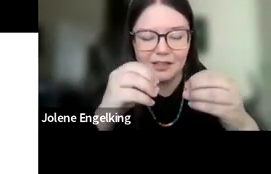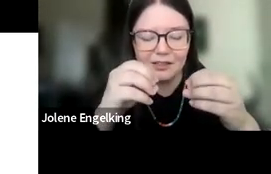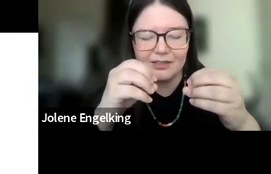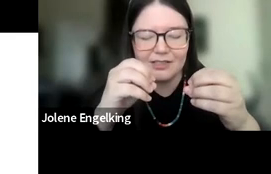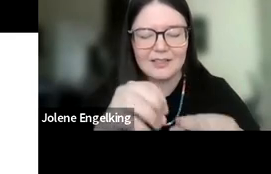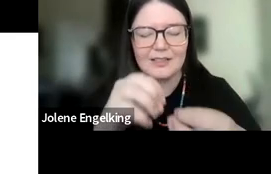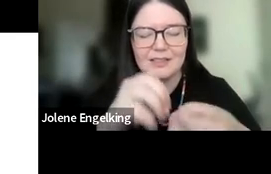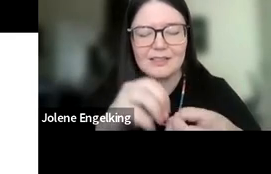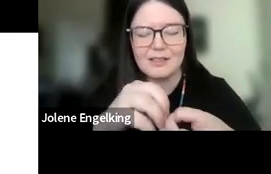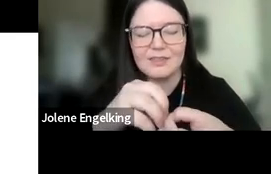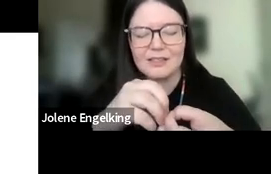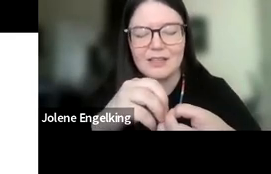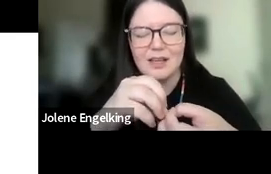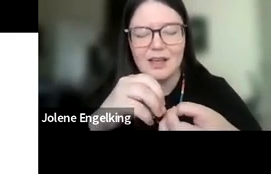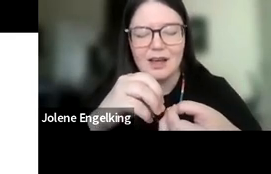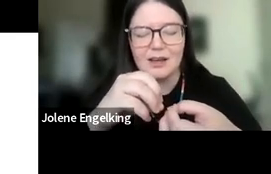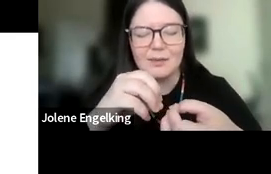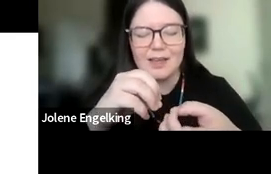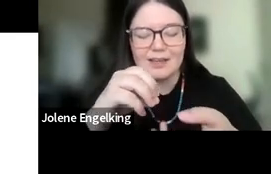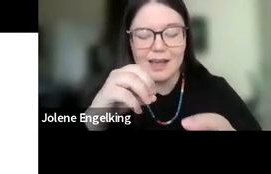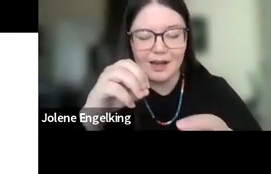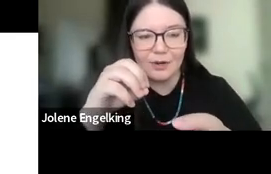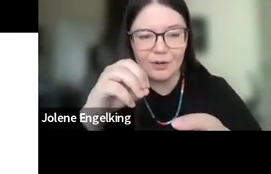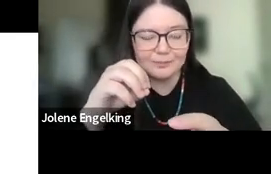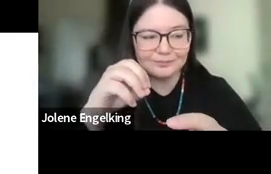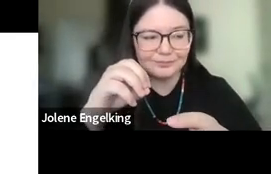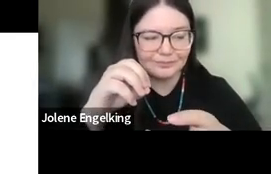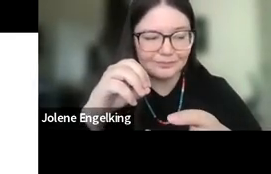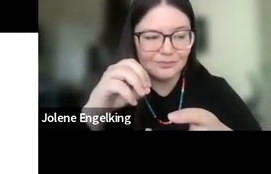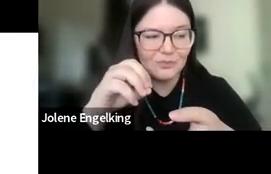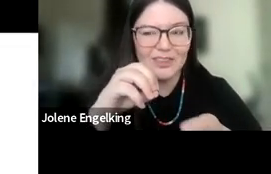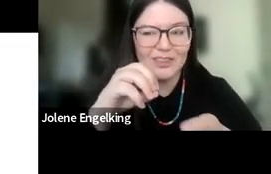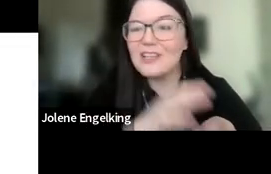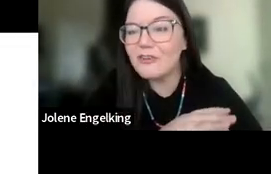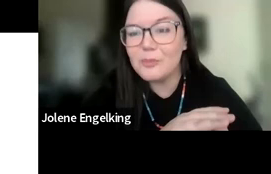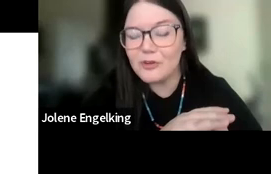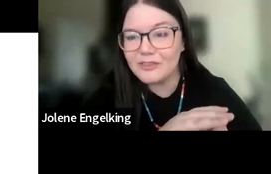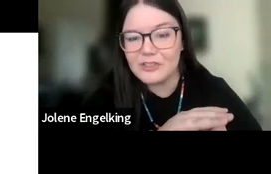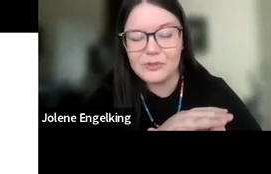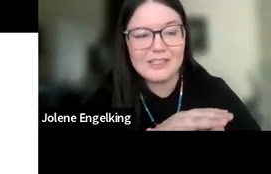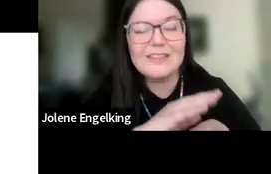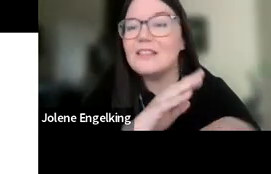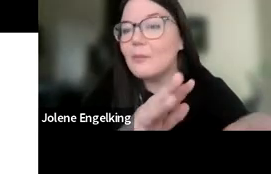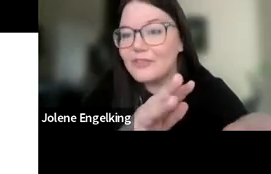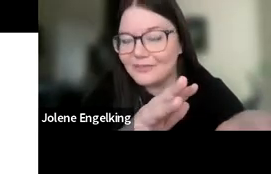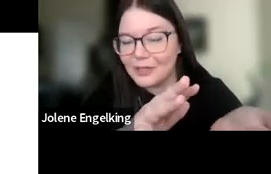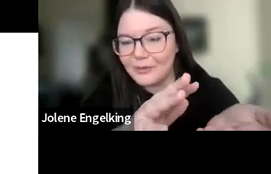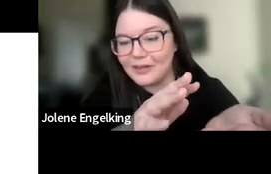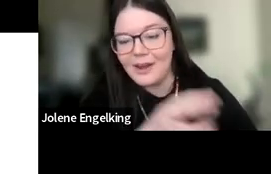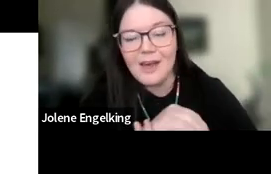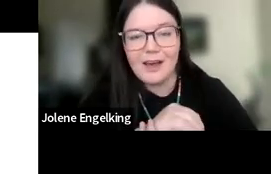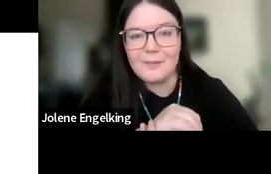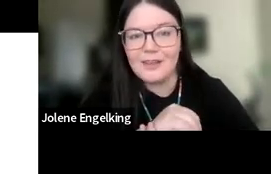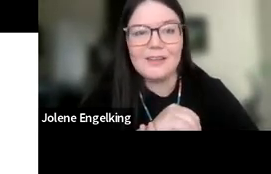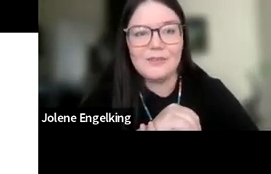significantly or statistically insignificant, and how there's a lot of reports out there. So we'll see these numbers that float out